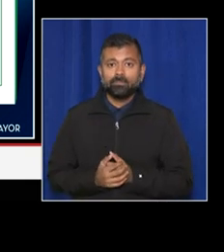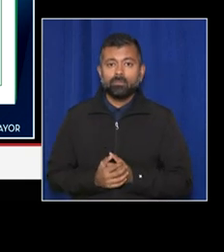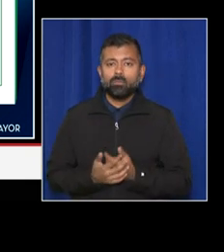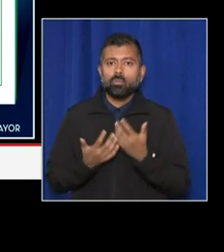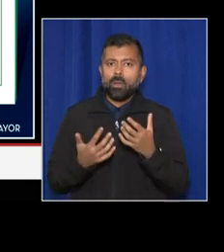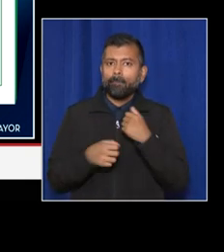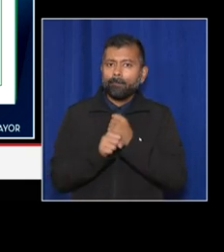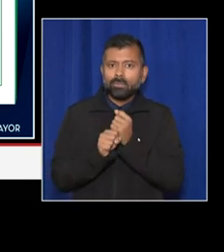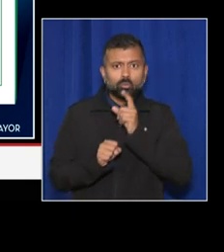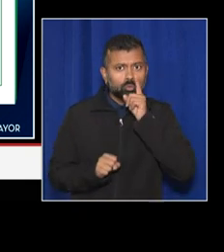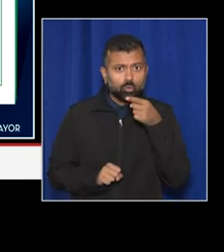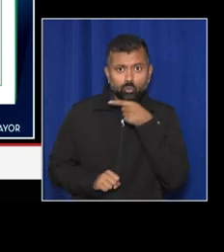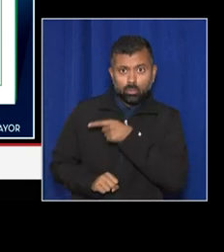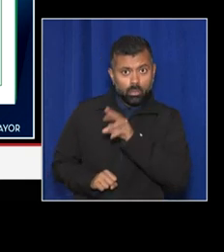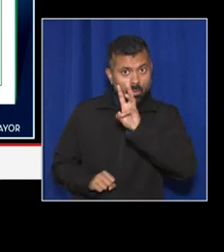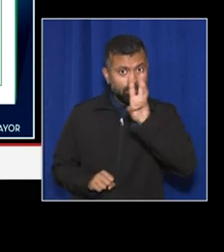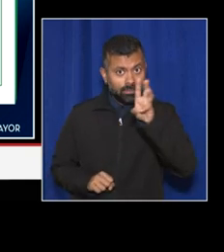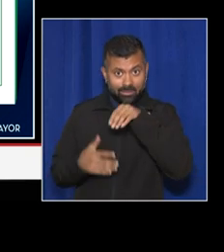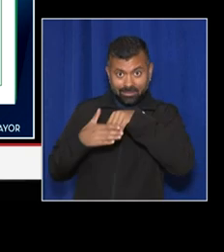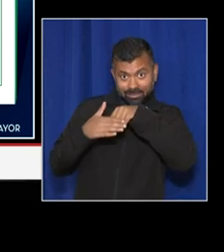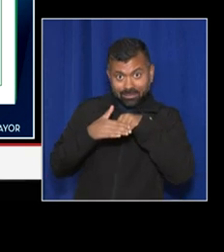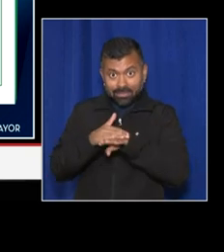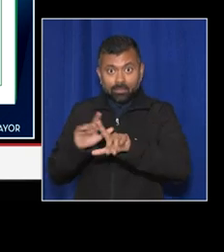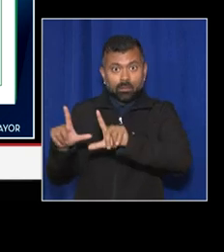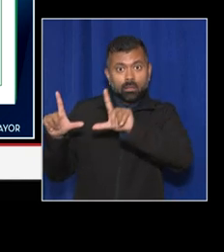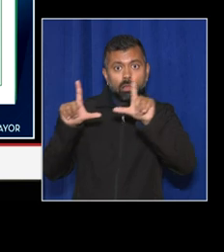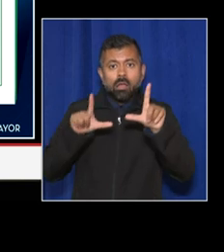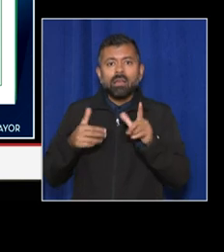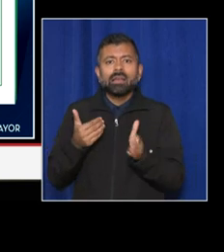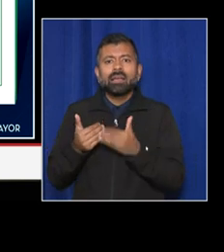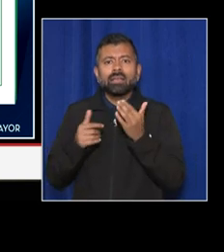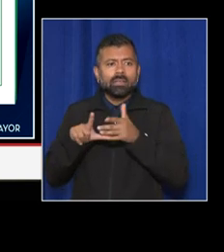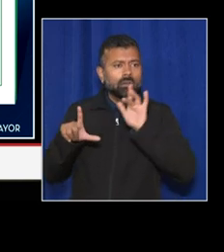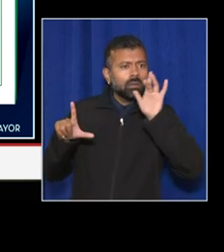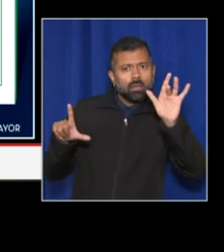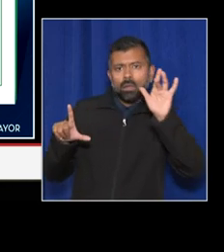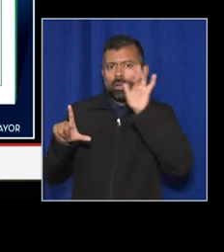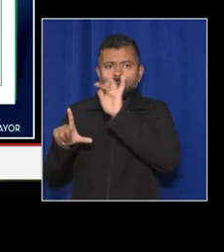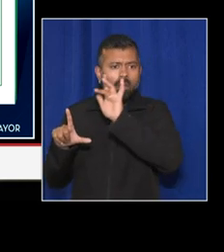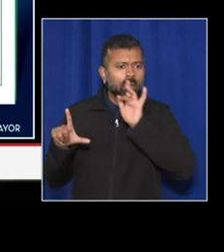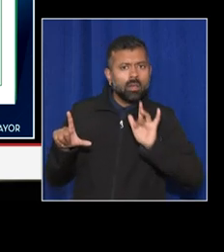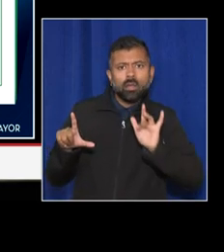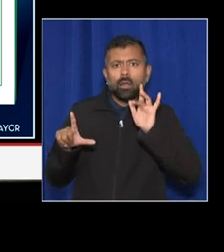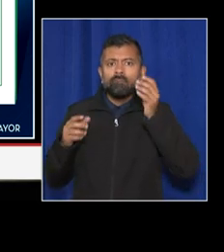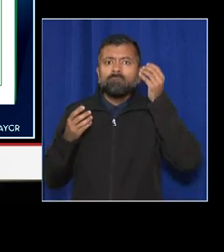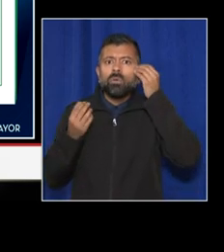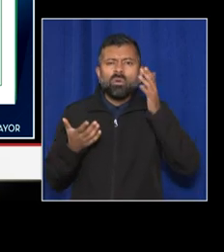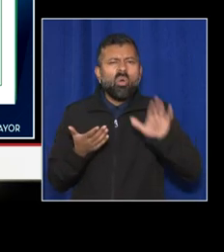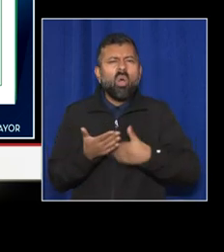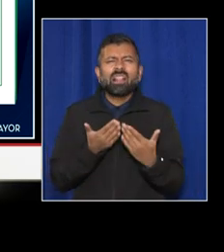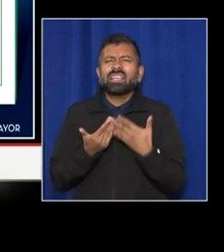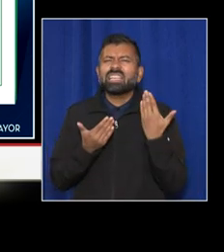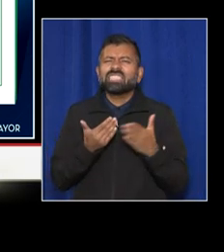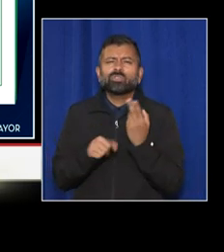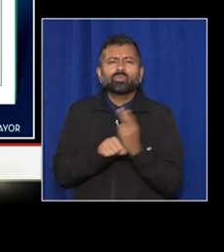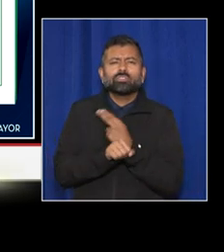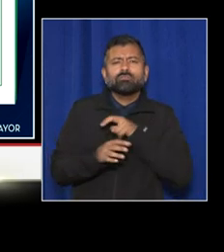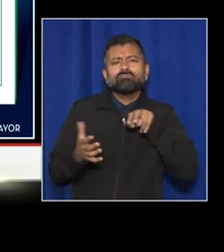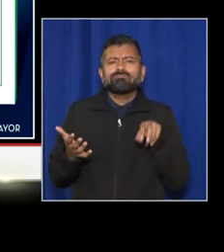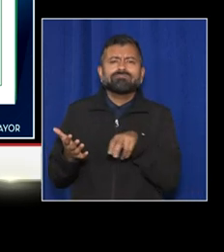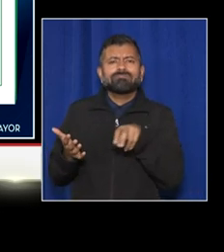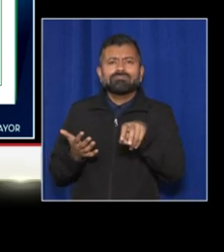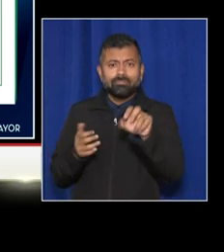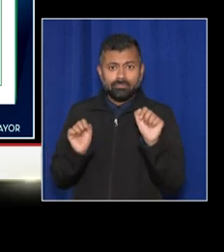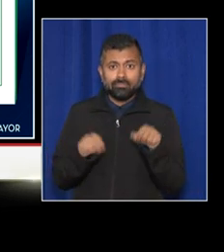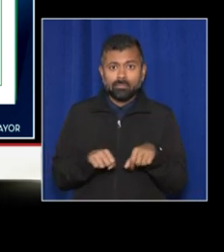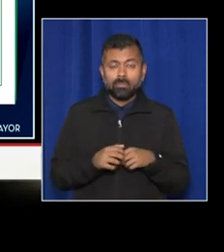that we would have all of the information on one site so that persons will be able to identify employment opportunities. On the Public